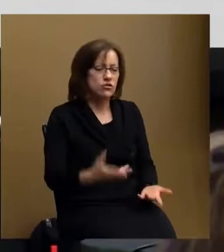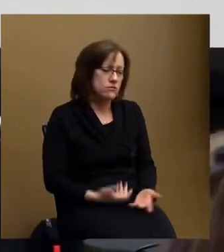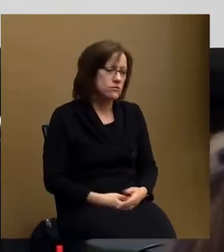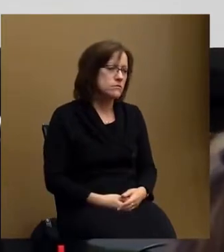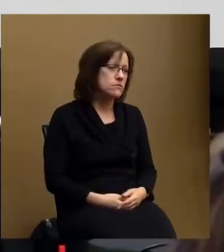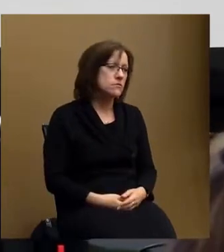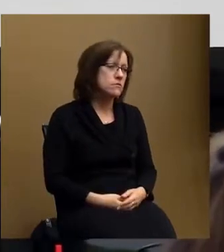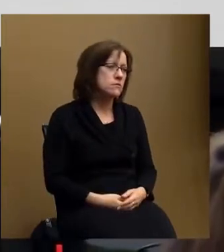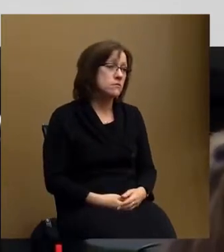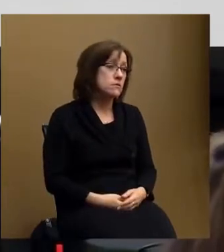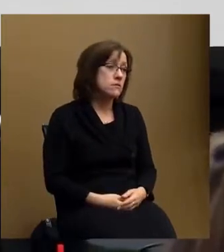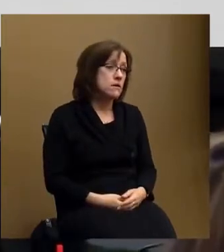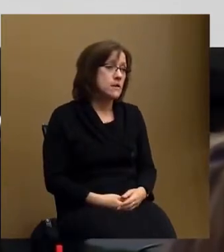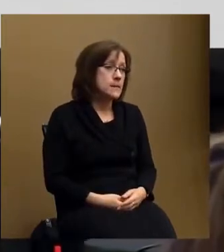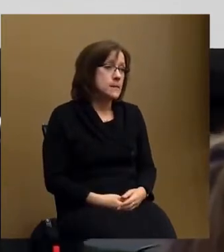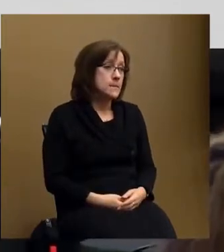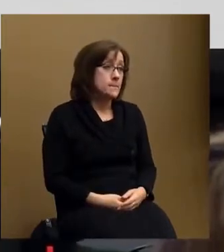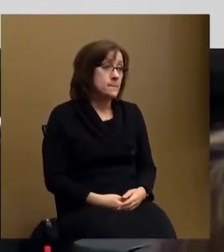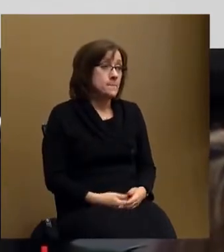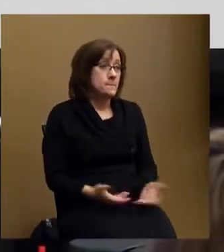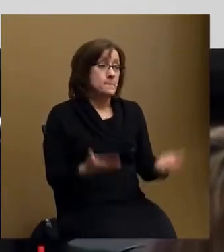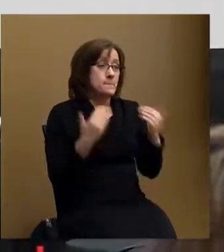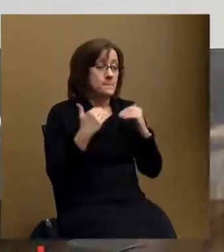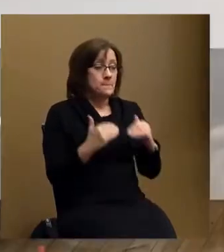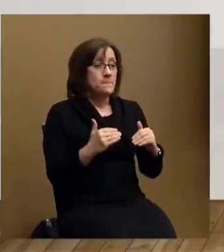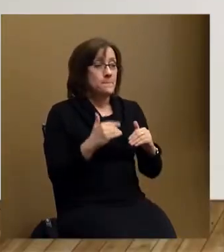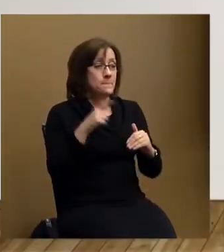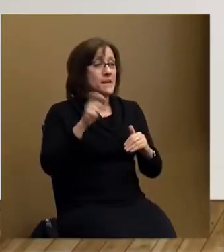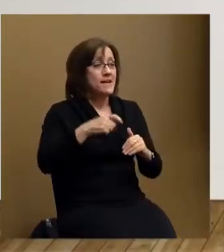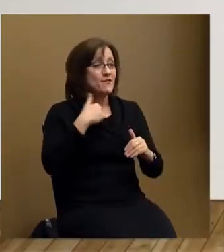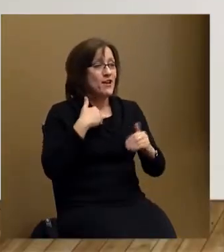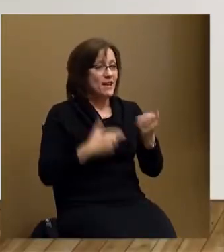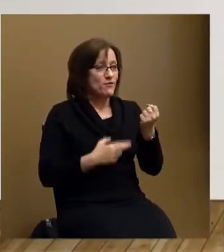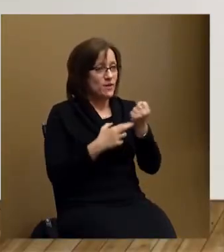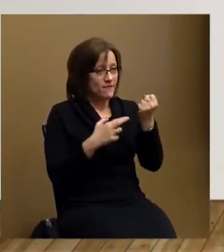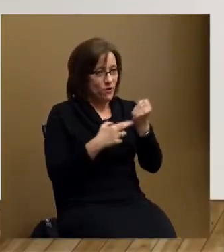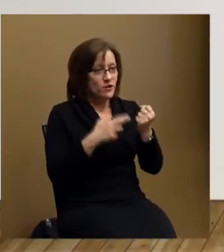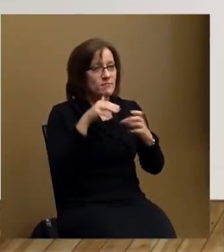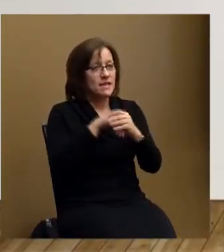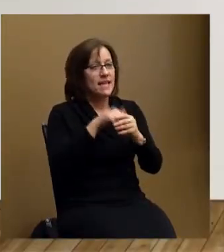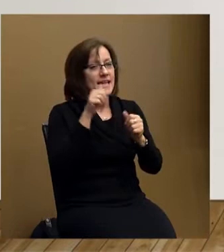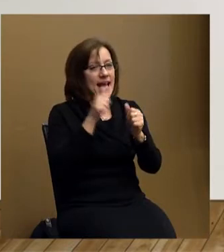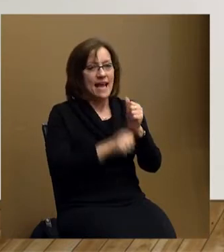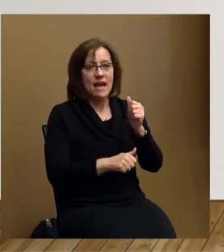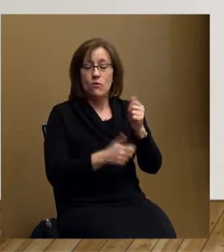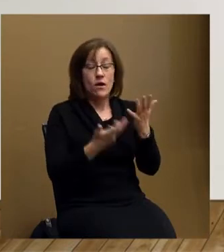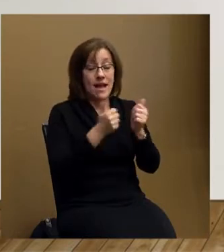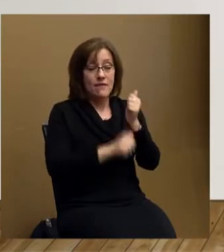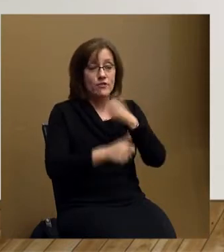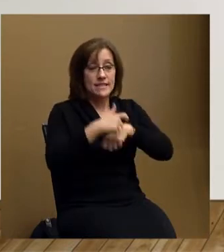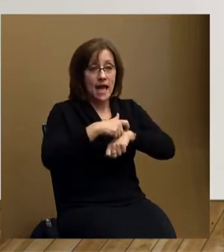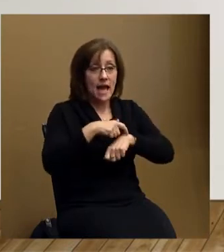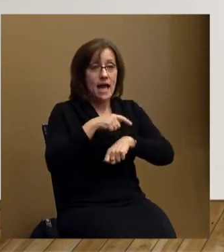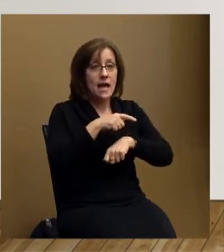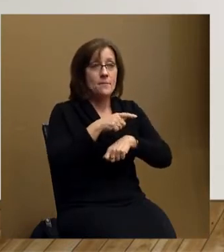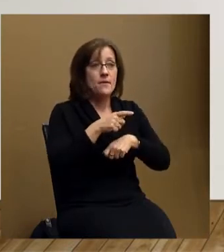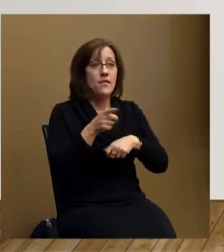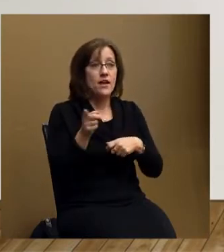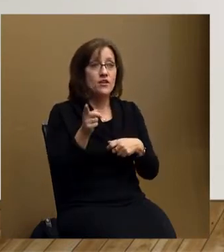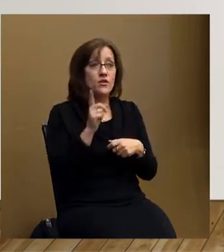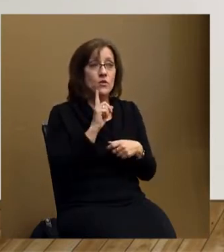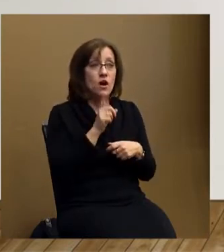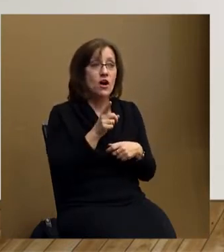Okay, you also have to know you have to have reinforcement, and every time that you